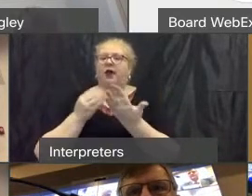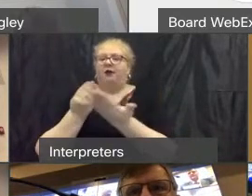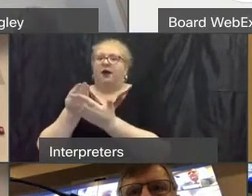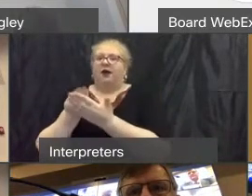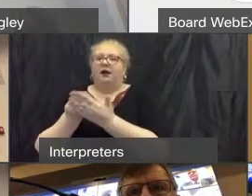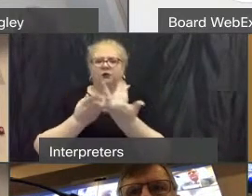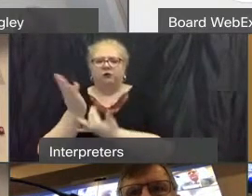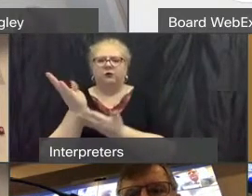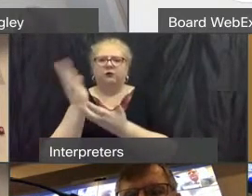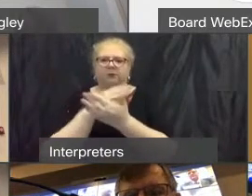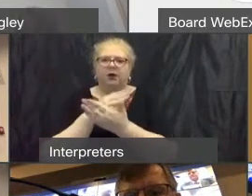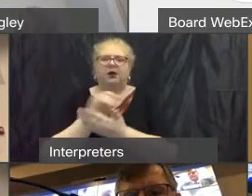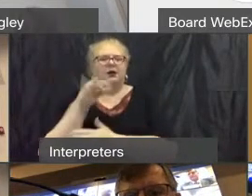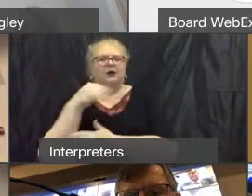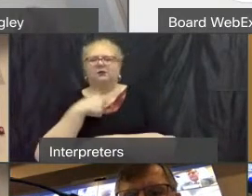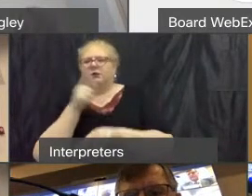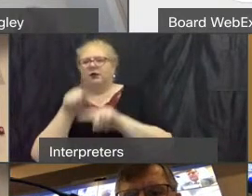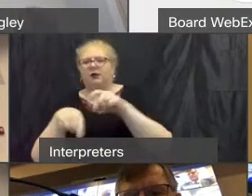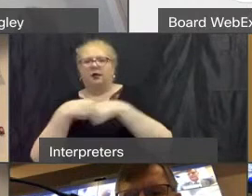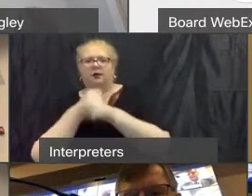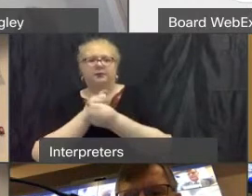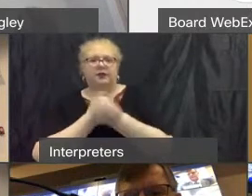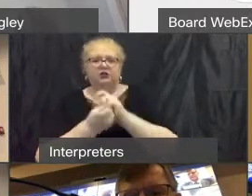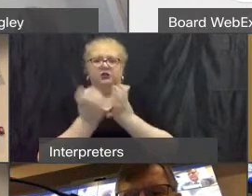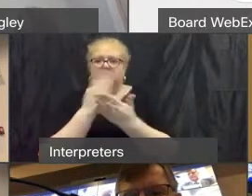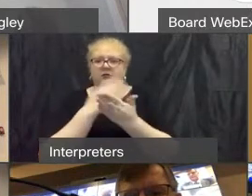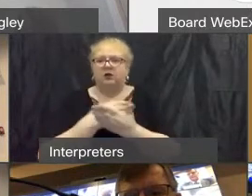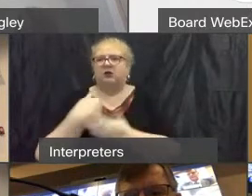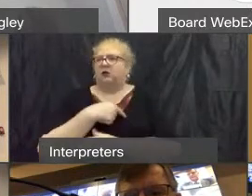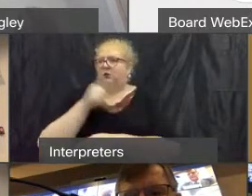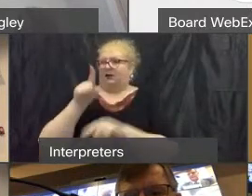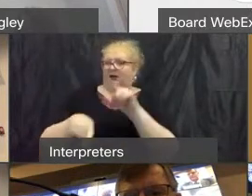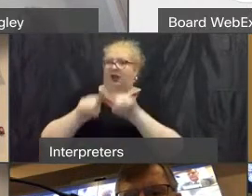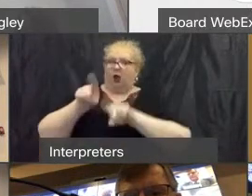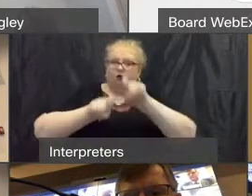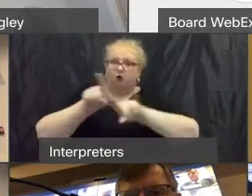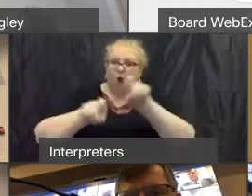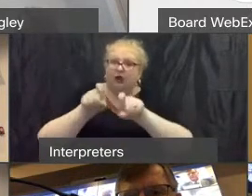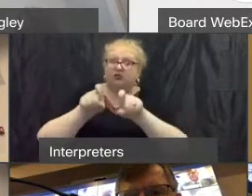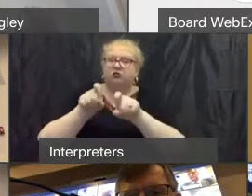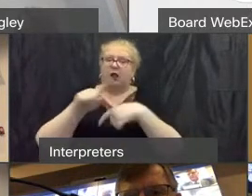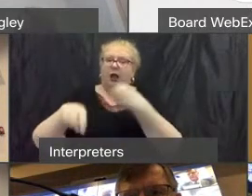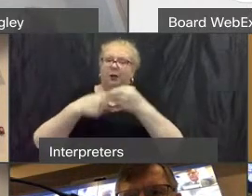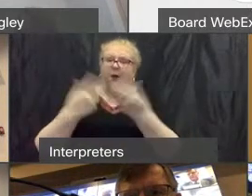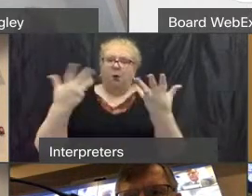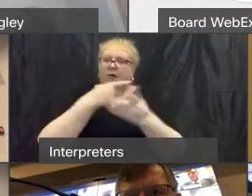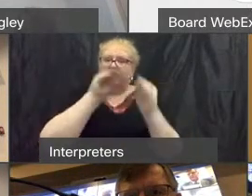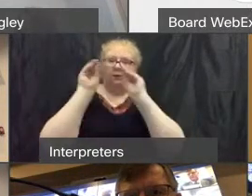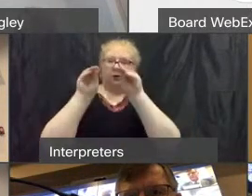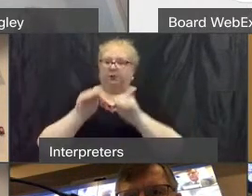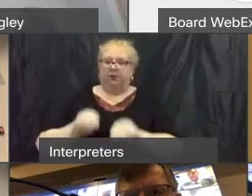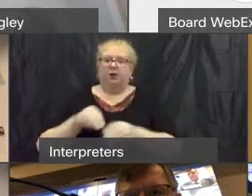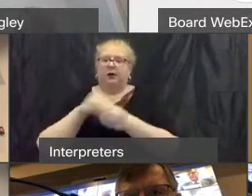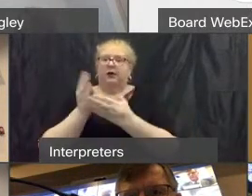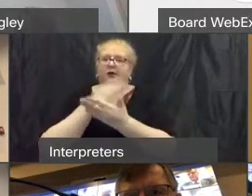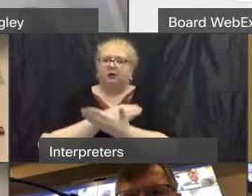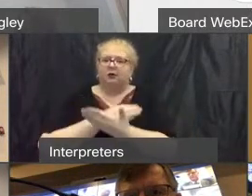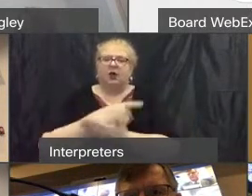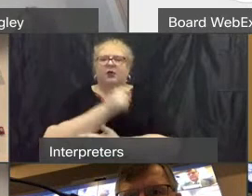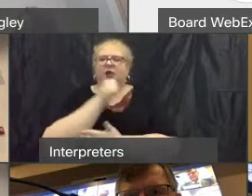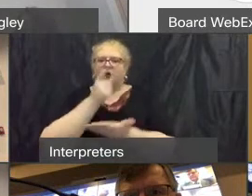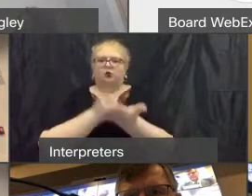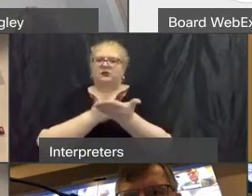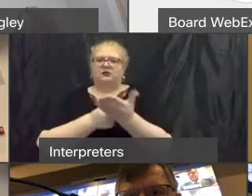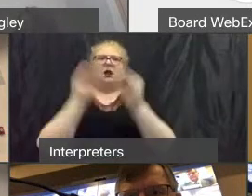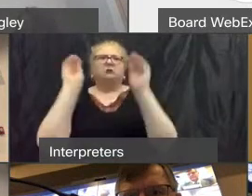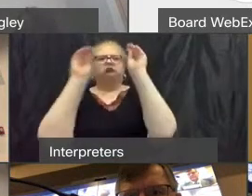if we can't make any changes to the budget, if we can't question the staff about what they put in the budget, they don't discuss putting together the